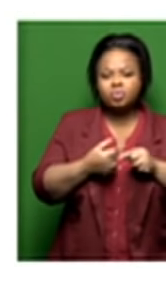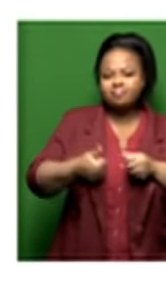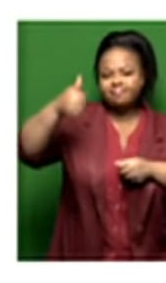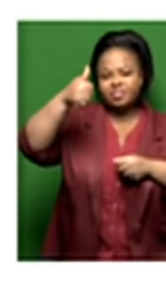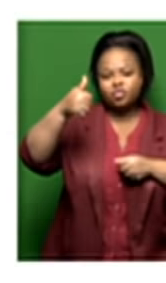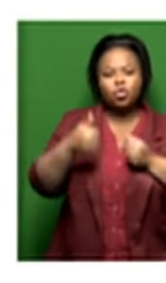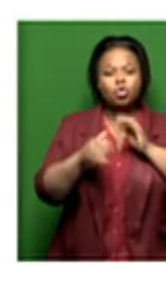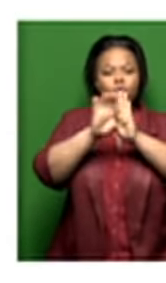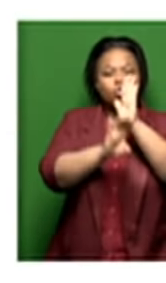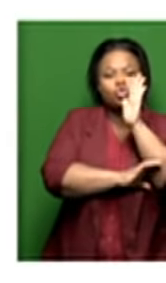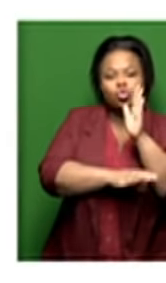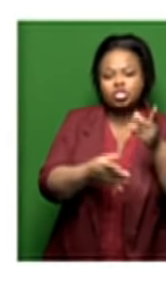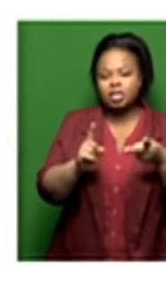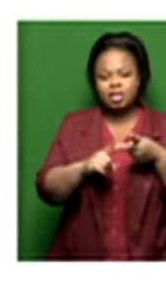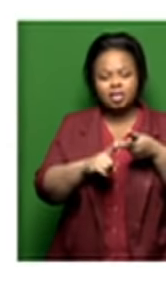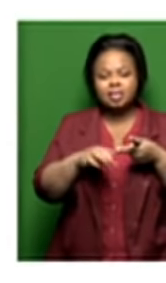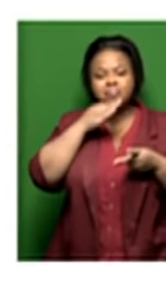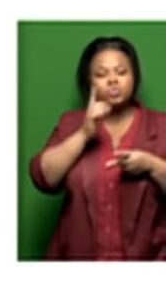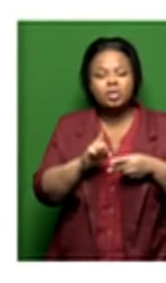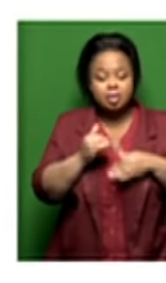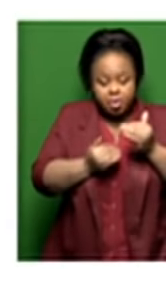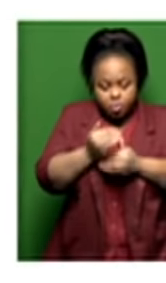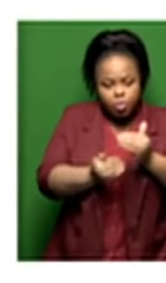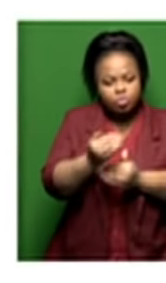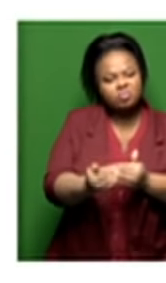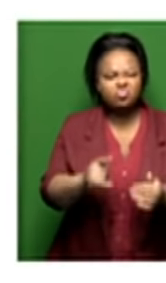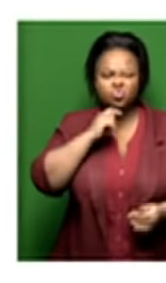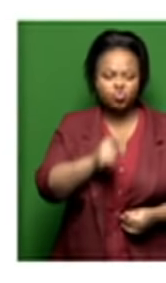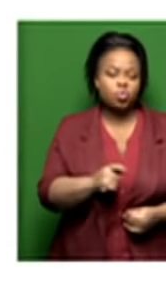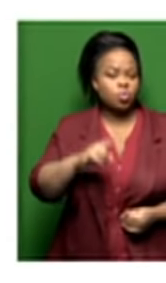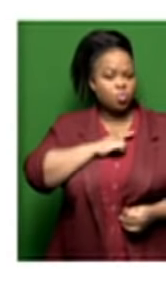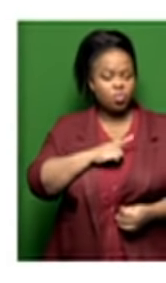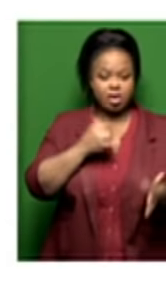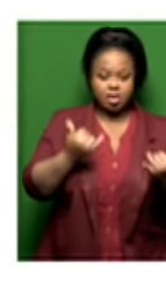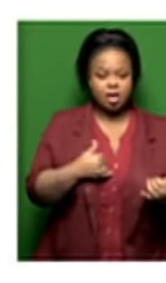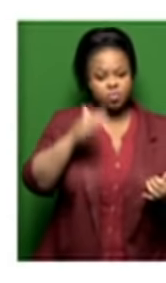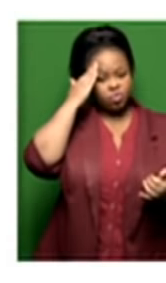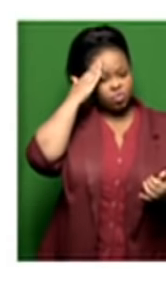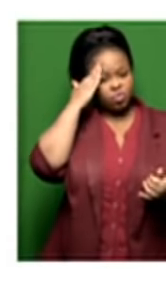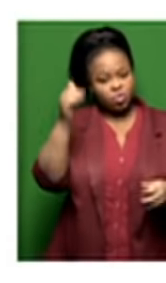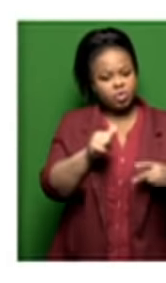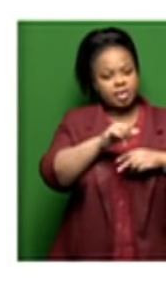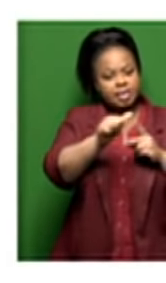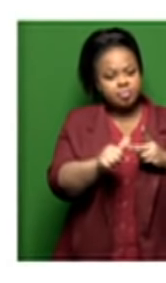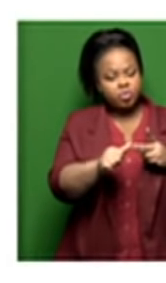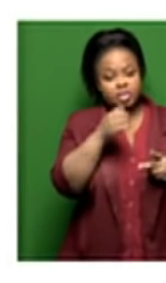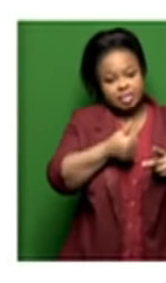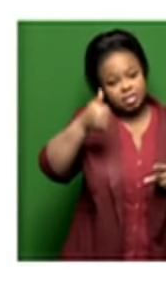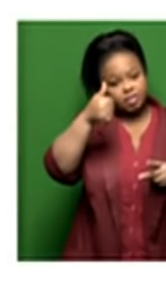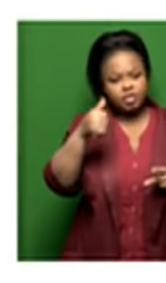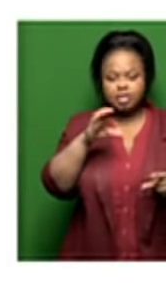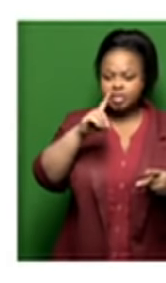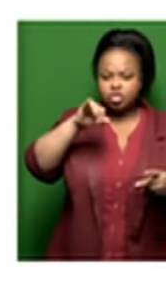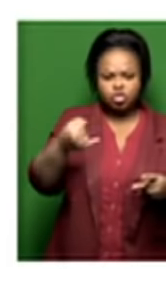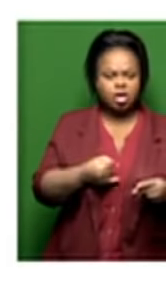law, what does it mean about procedure, due process as well. The fact that the Deputy Chief Justice went straight to